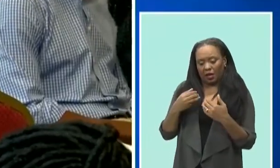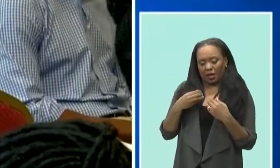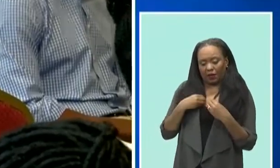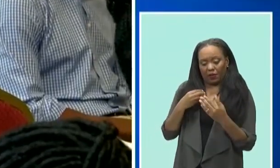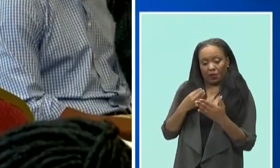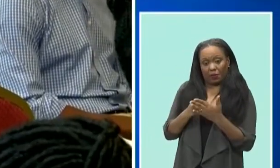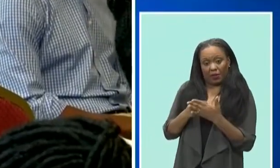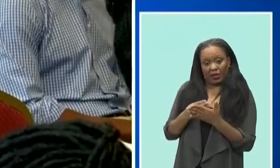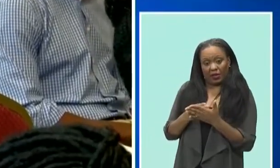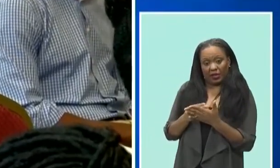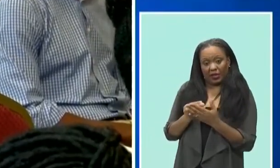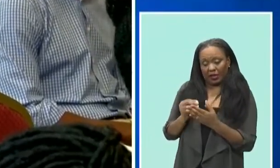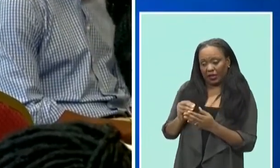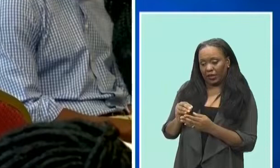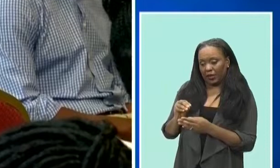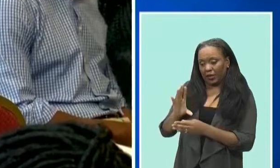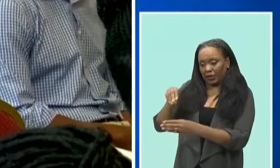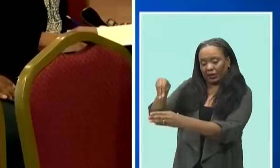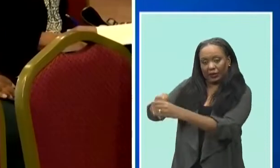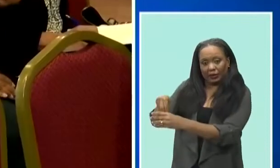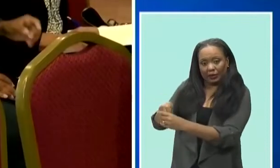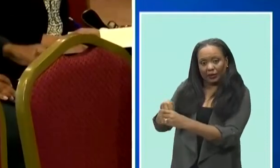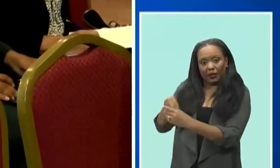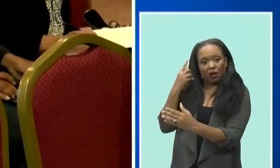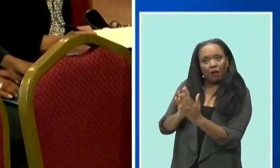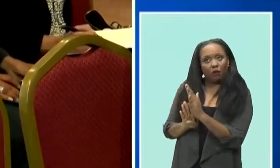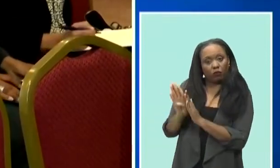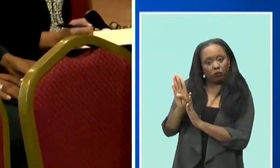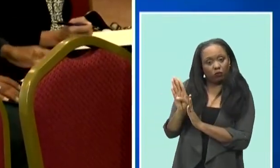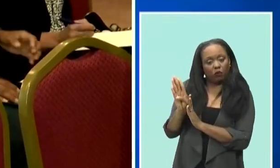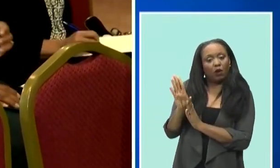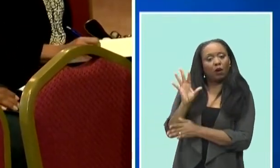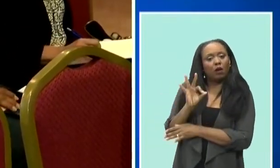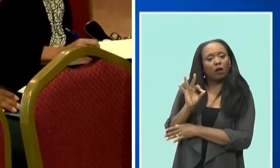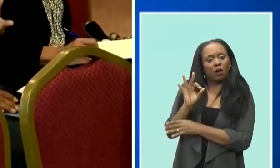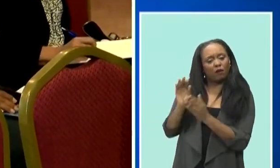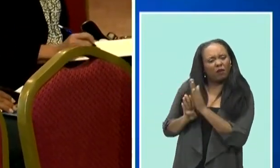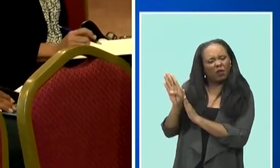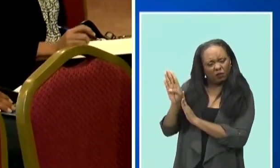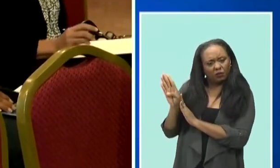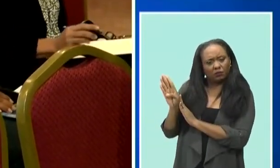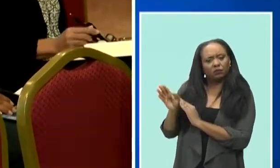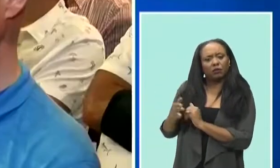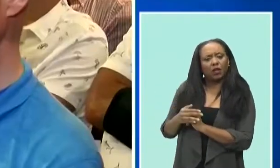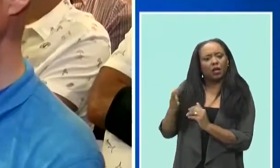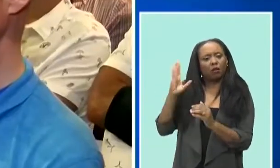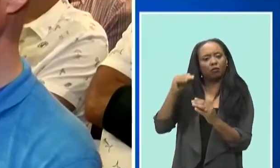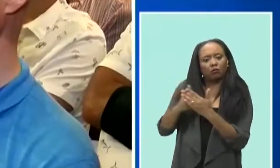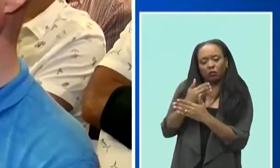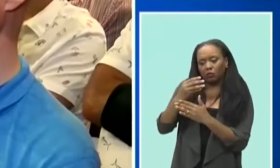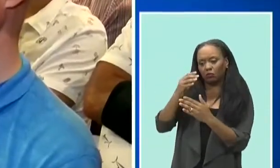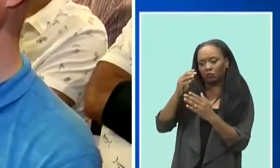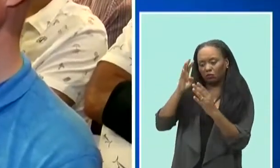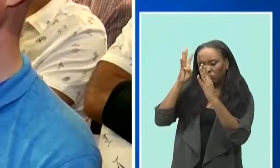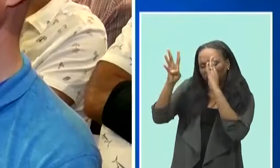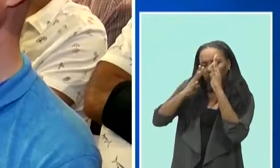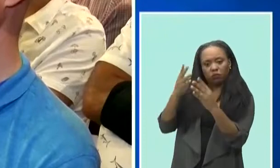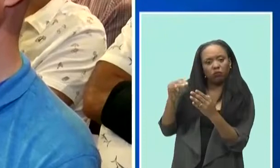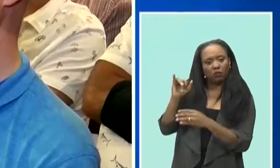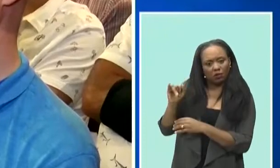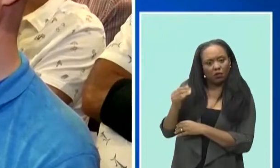stimulate economic activity and fuel growth. He adds such a move will also create new jobs and prospects for